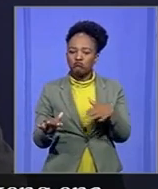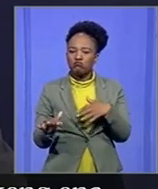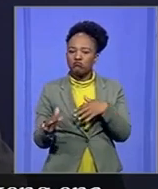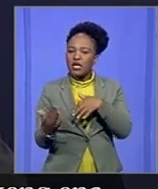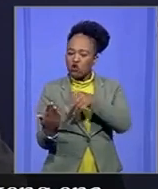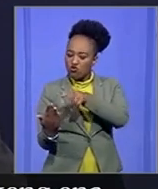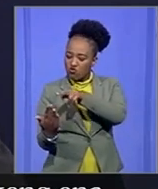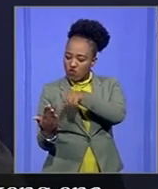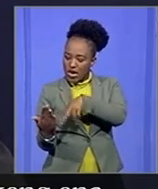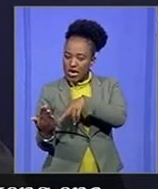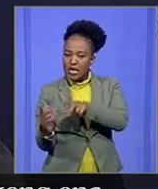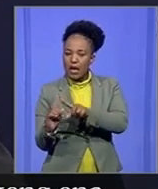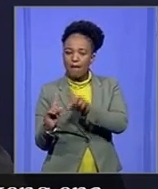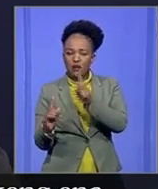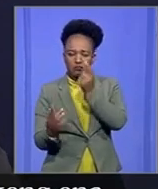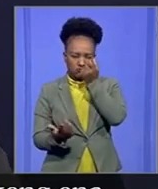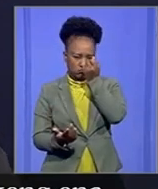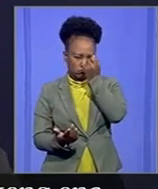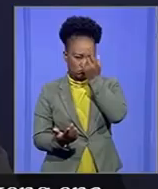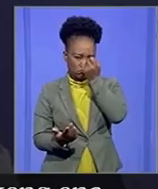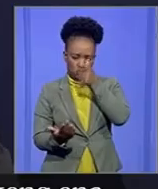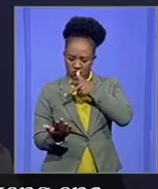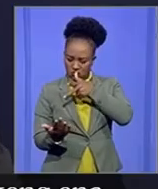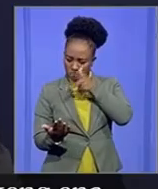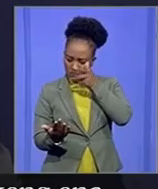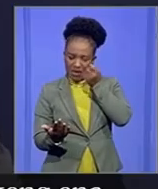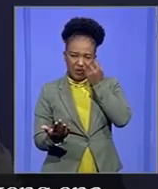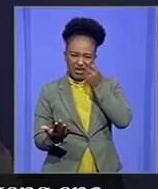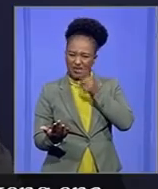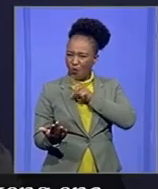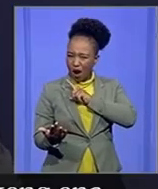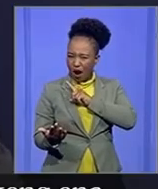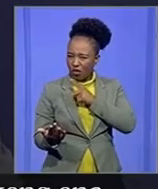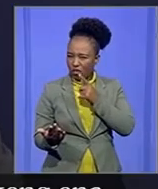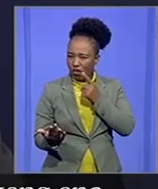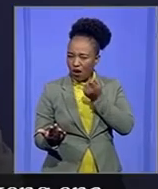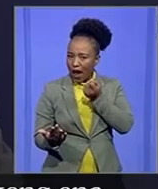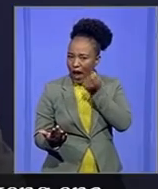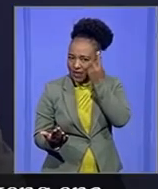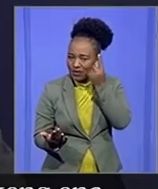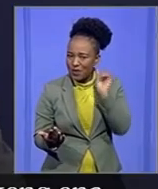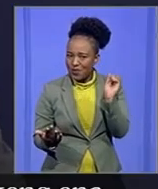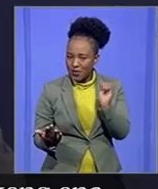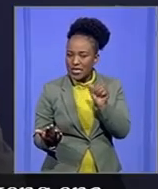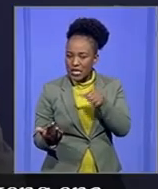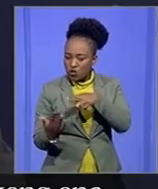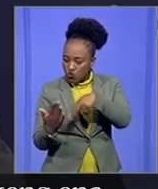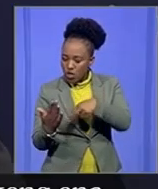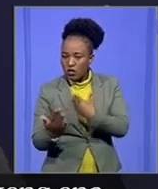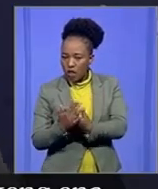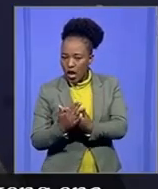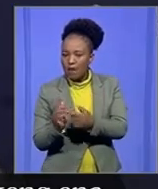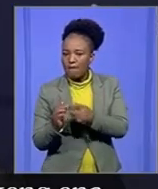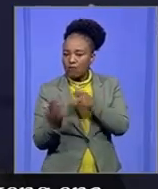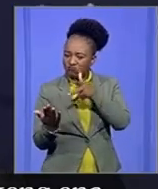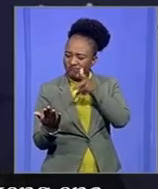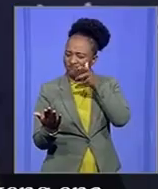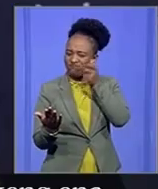go bala go tlhaloganya seo ba se balang. Go tla bo go lebeletse tsona dilo tsa go tshwana le tseo, ka gonne gore go nne le ikonomi e leng gore tsepame